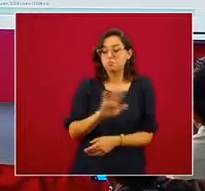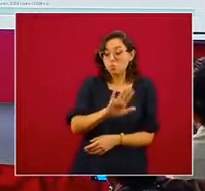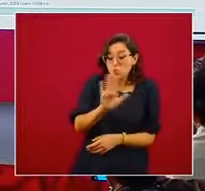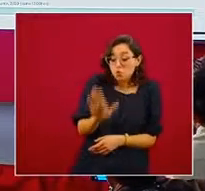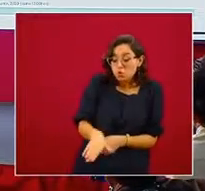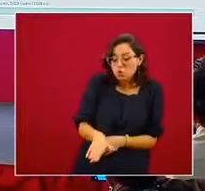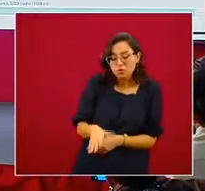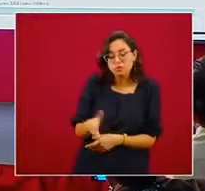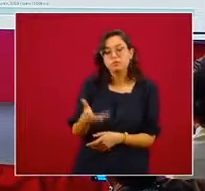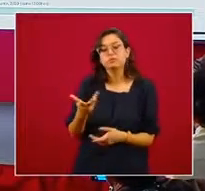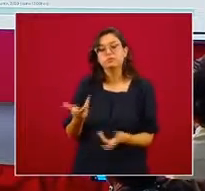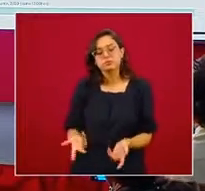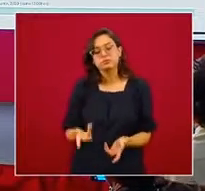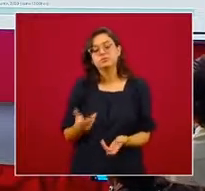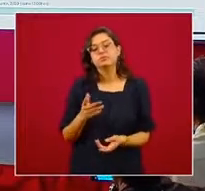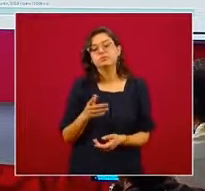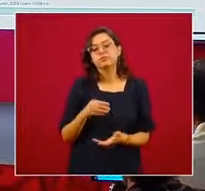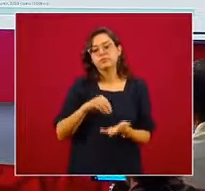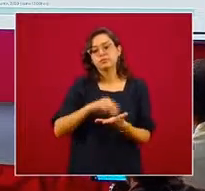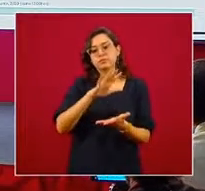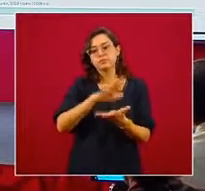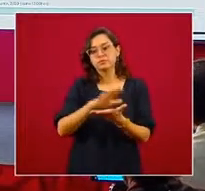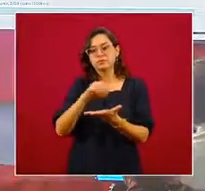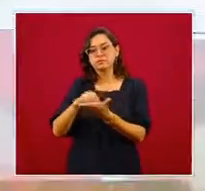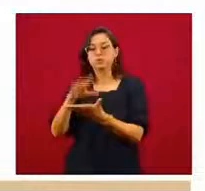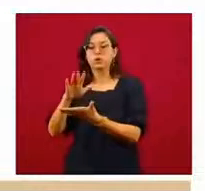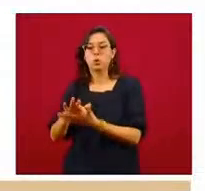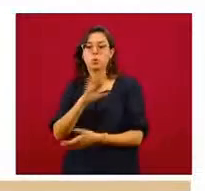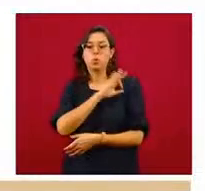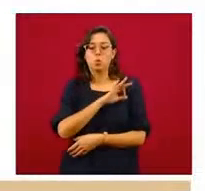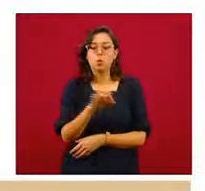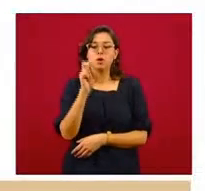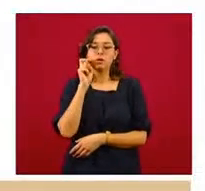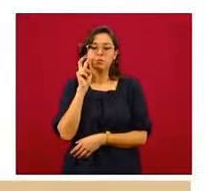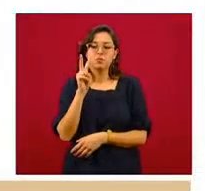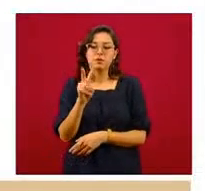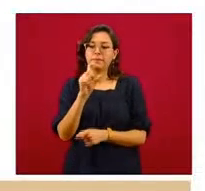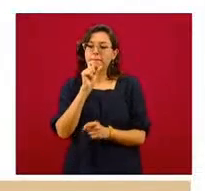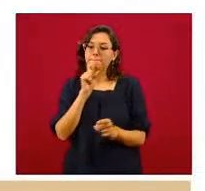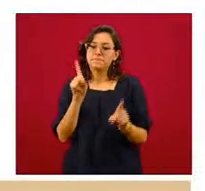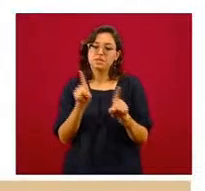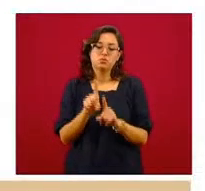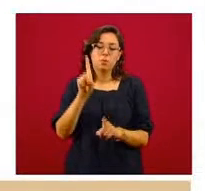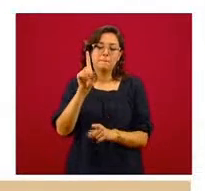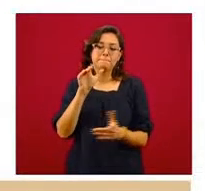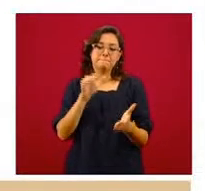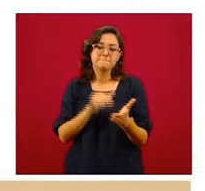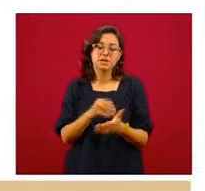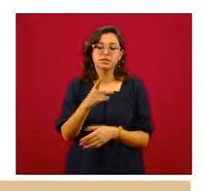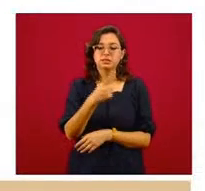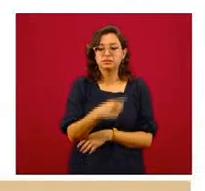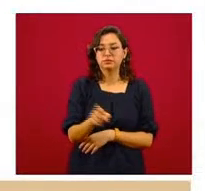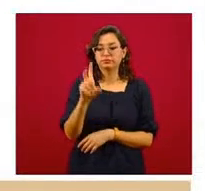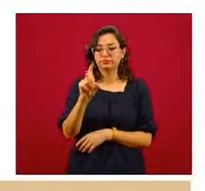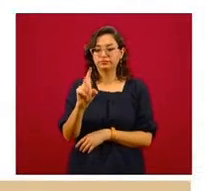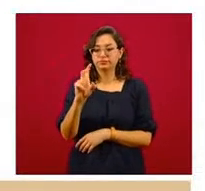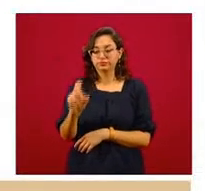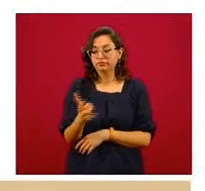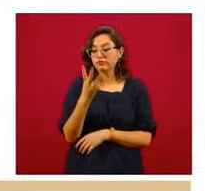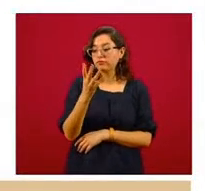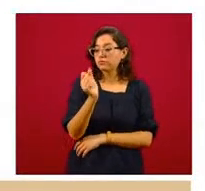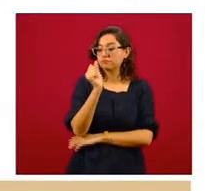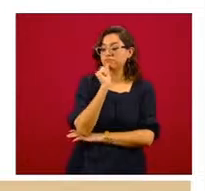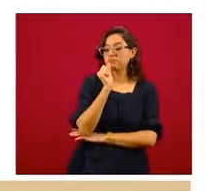according to date of death. We can see the distribution